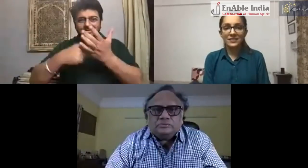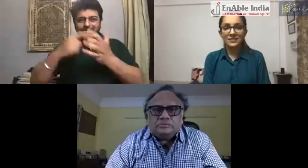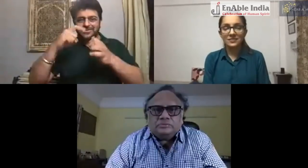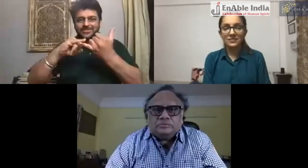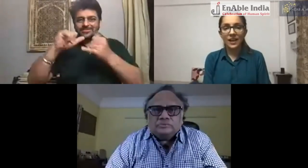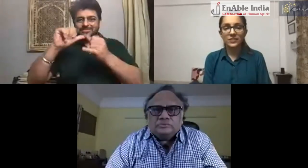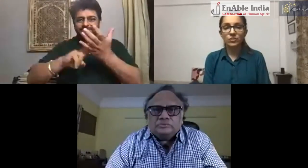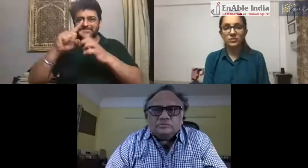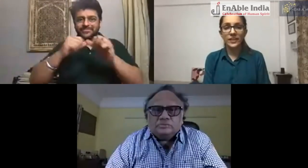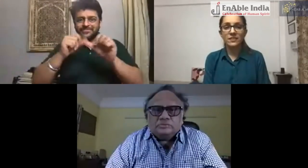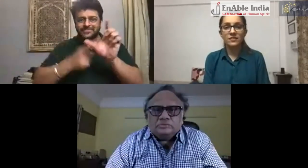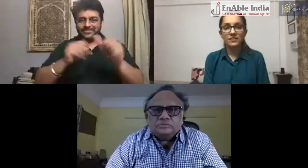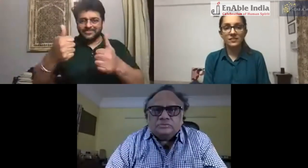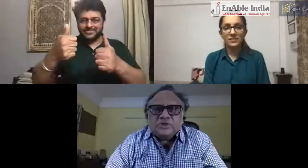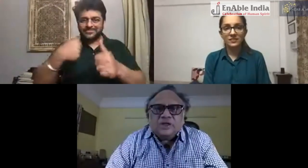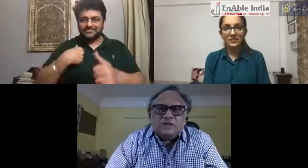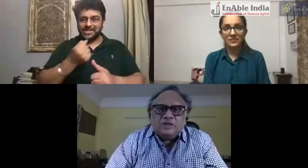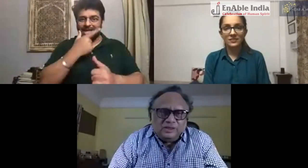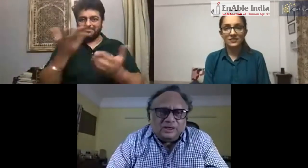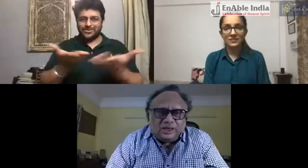Hi. Hi, Dr. Jain.